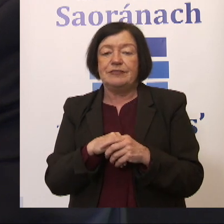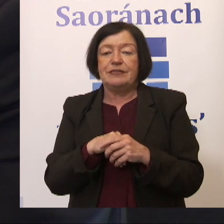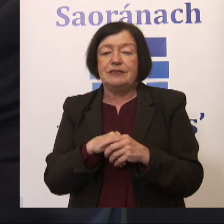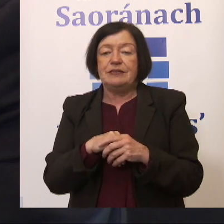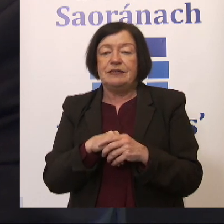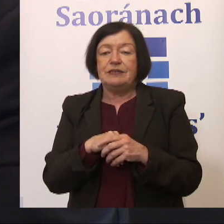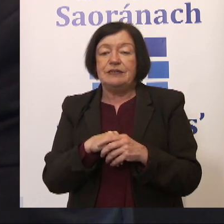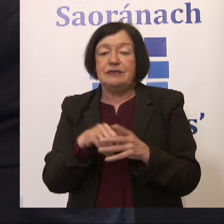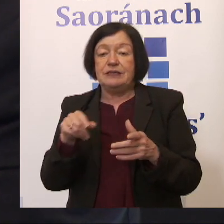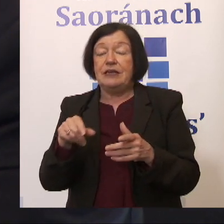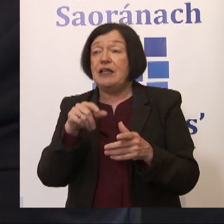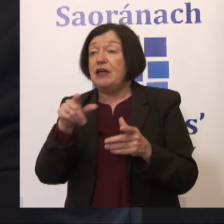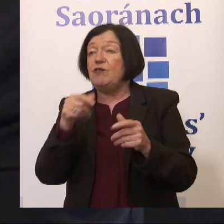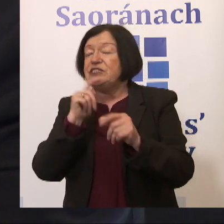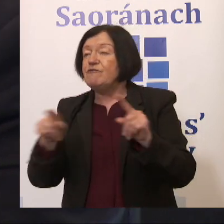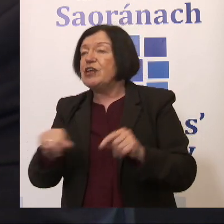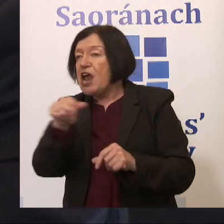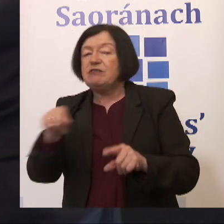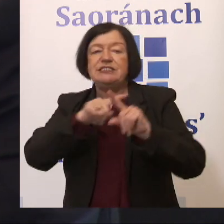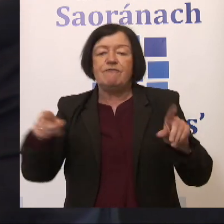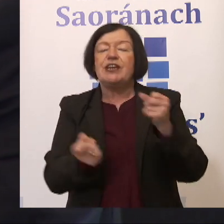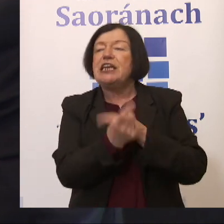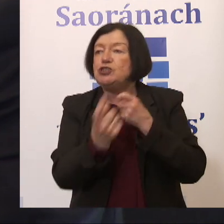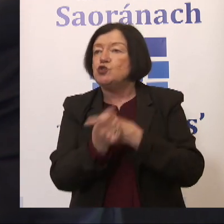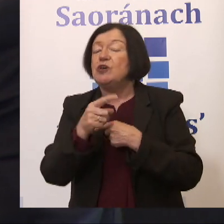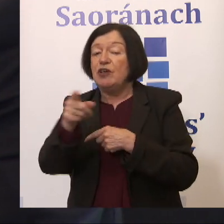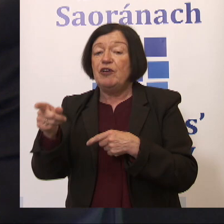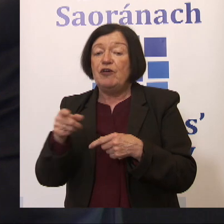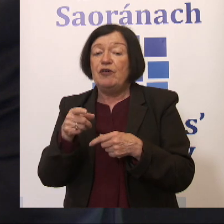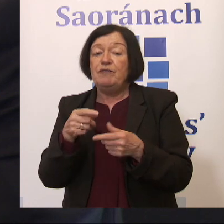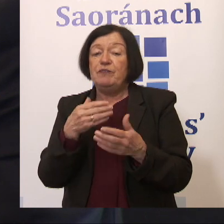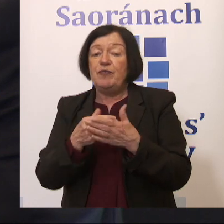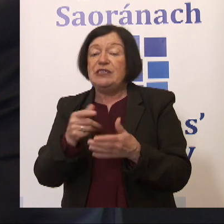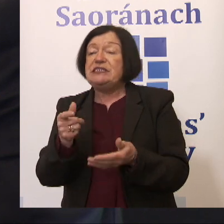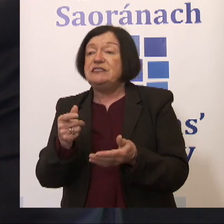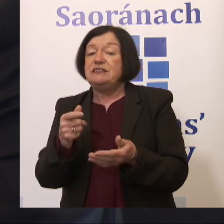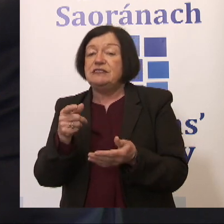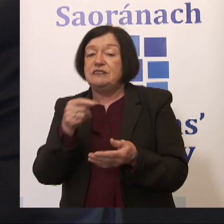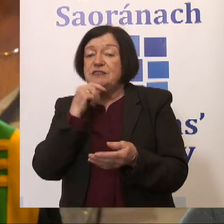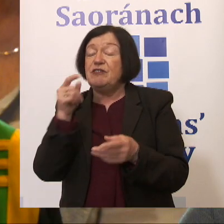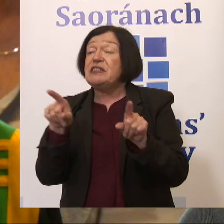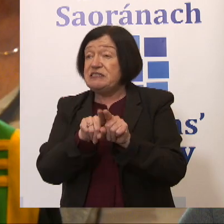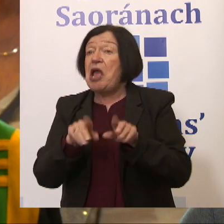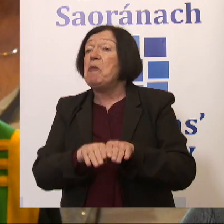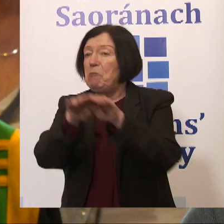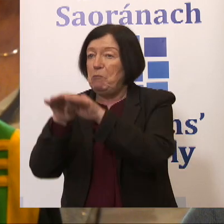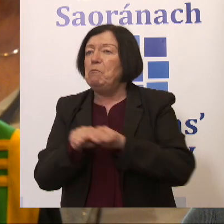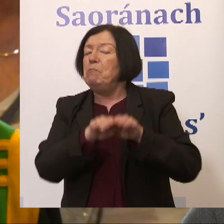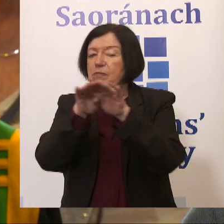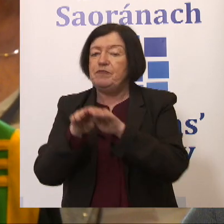do speak, well, they're in different areas with different issues and all that. They do often quite speak with the same voice. So